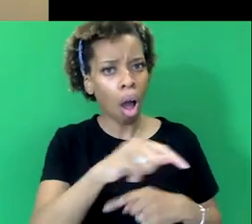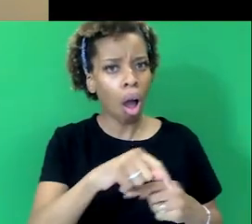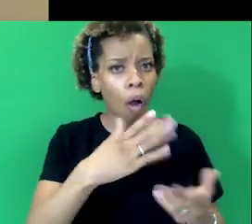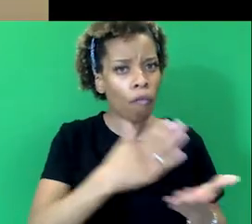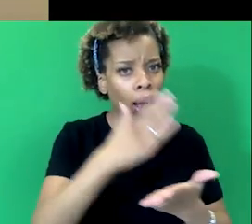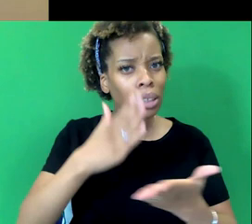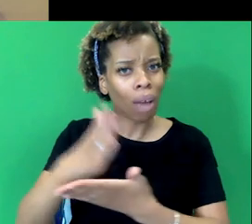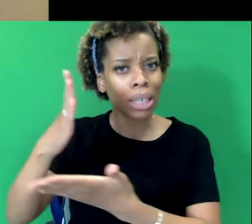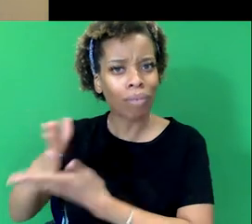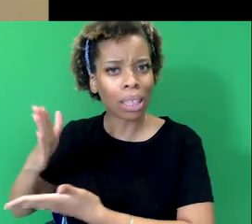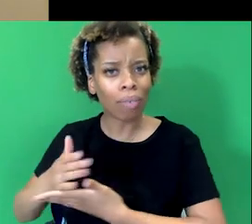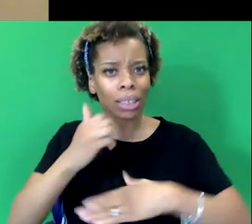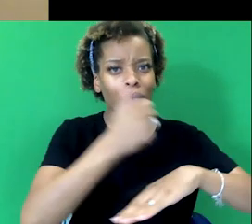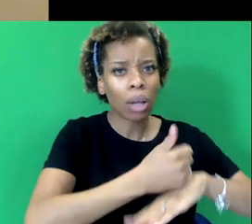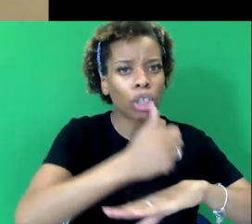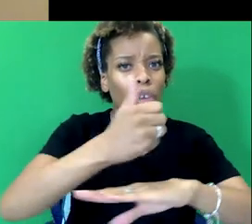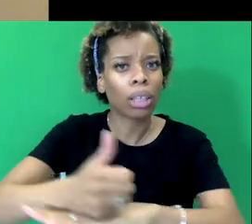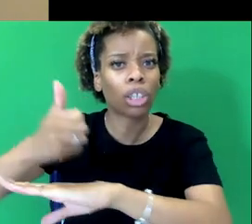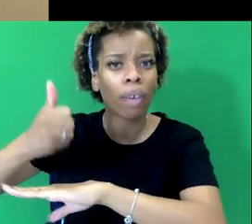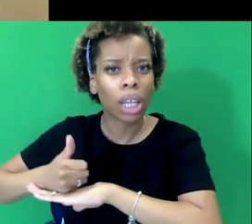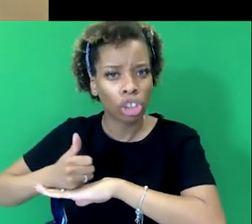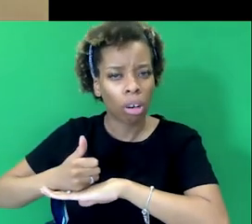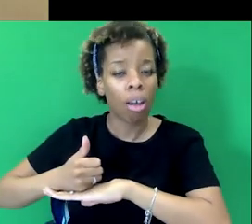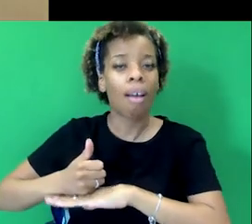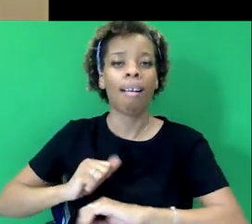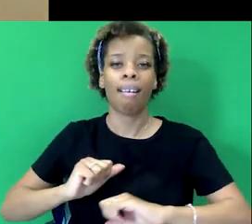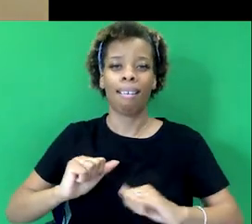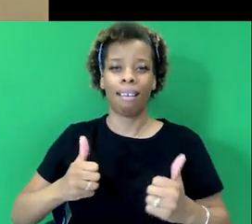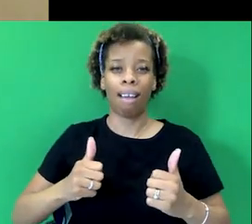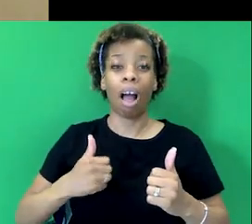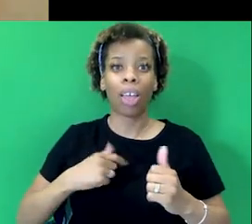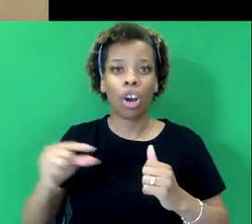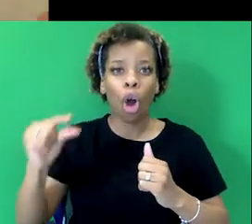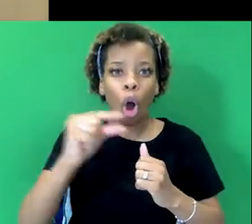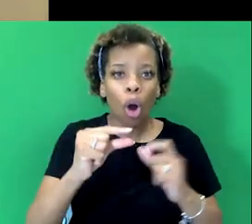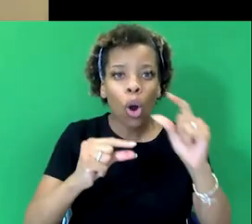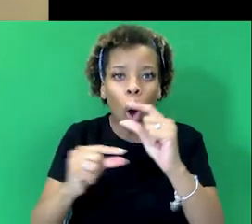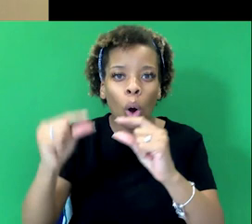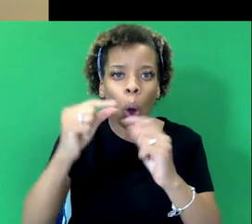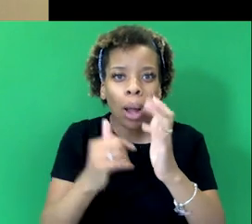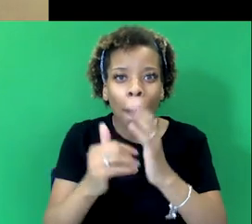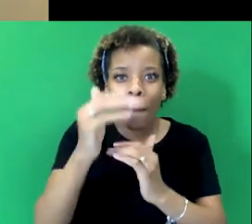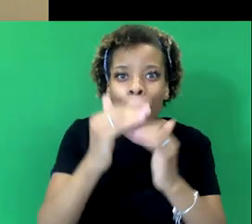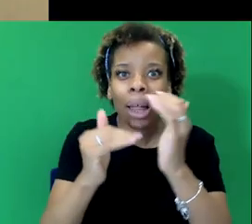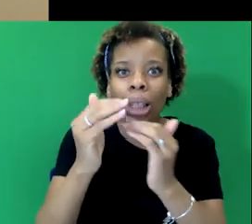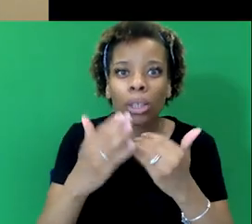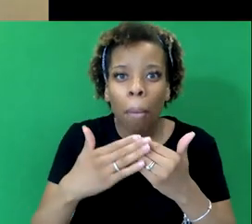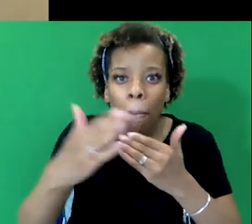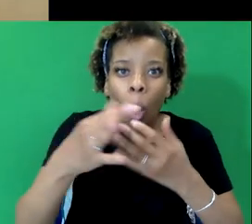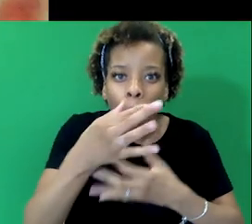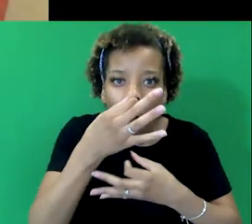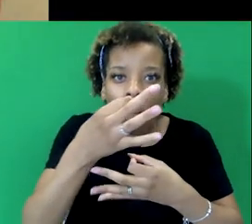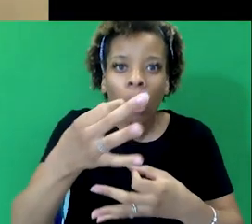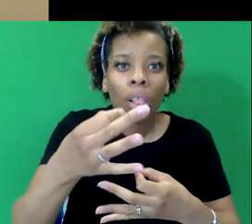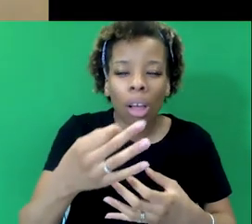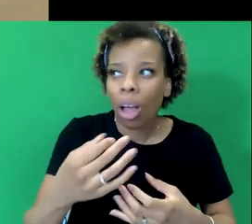as you called it before, Juliet, where they know they've got enough, and then they're okay with suspension of disbelief. They're okay being